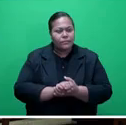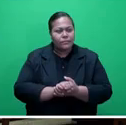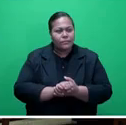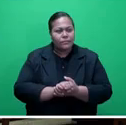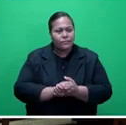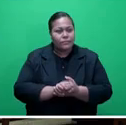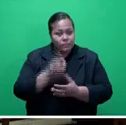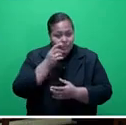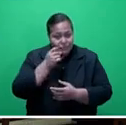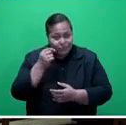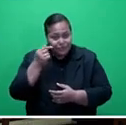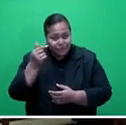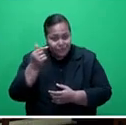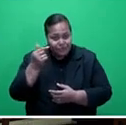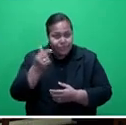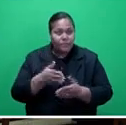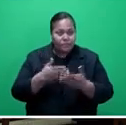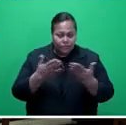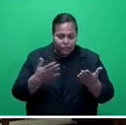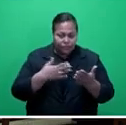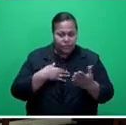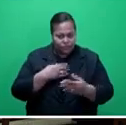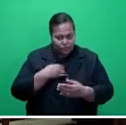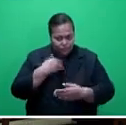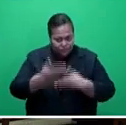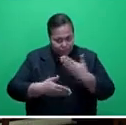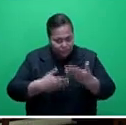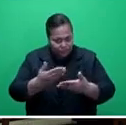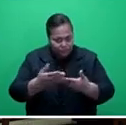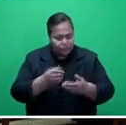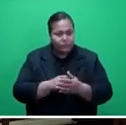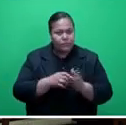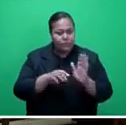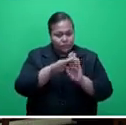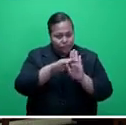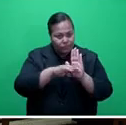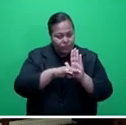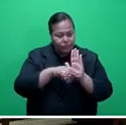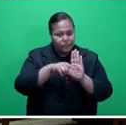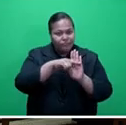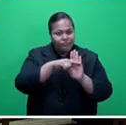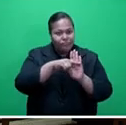Speaker, sir, I rise on a point of order. Order Standing Orders 80.